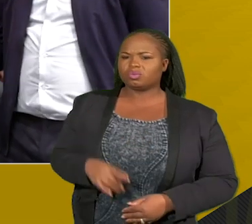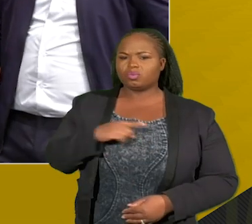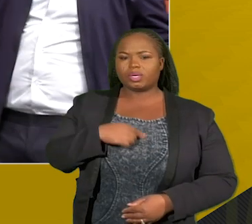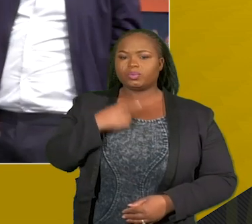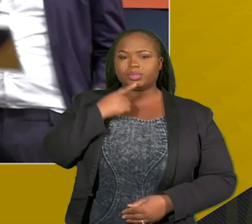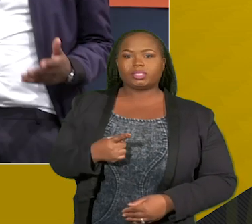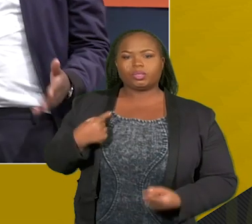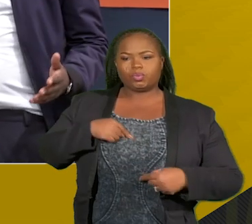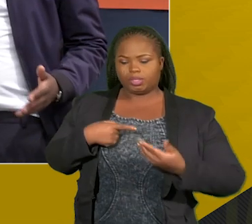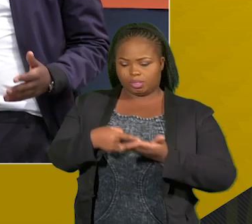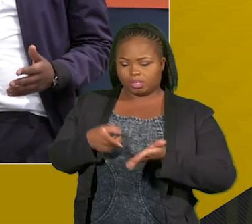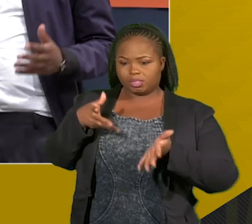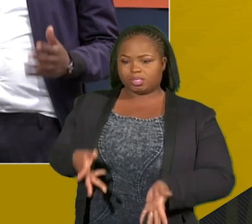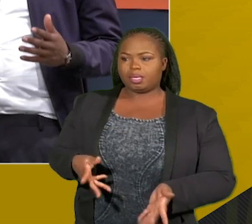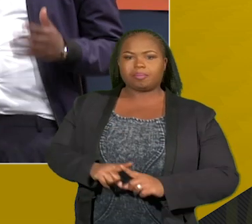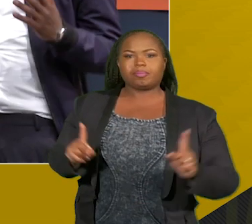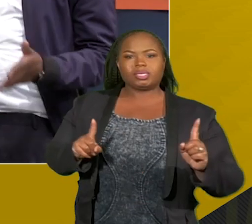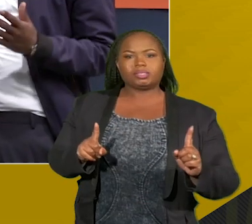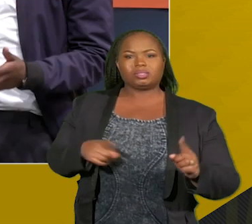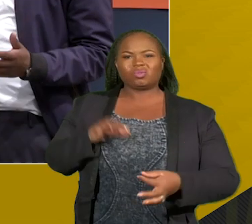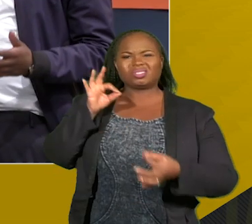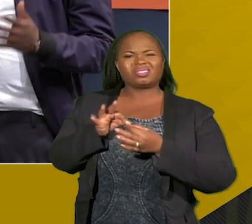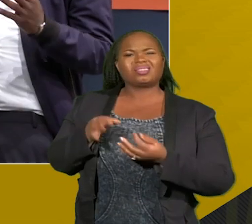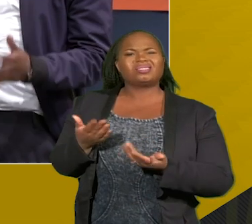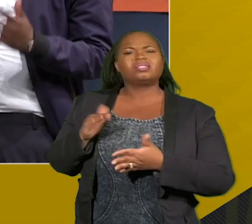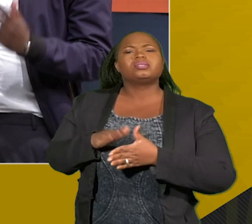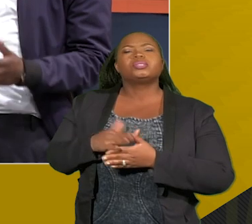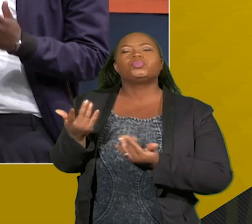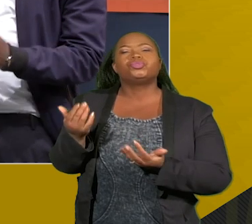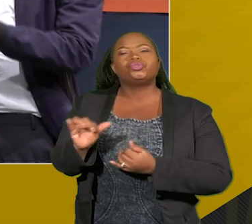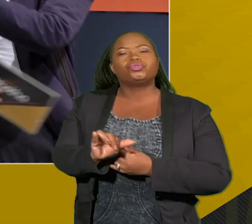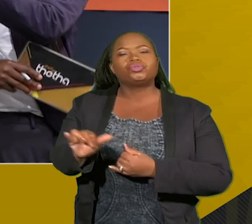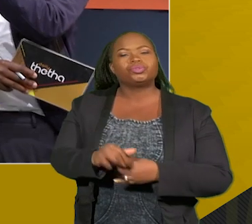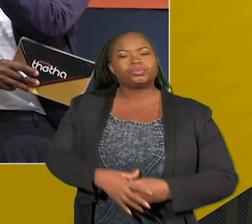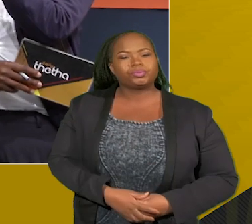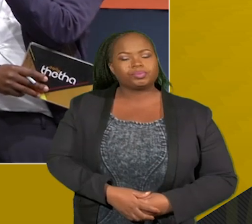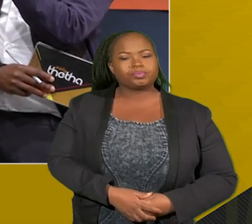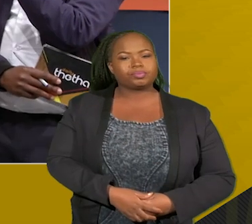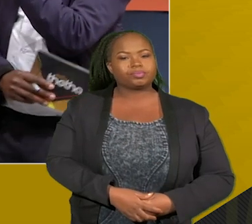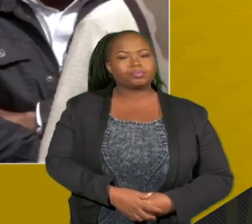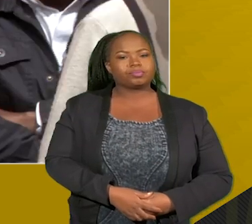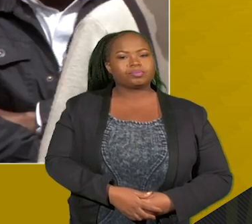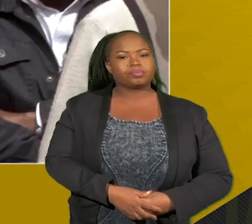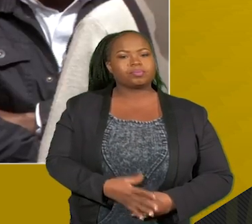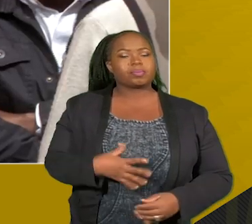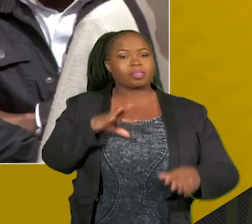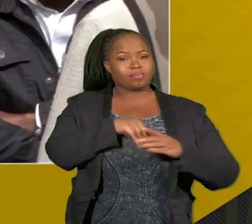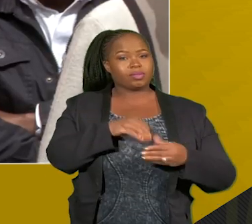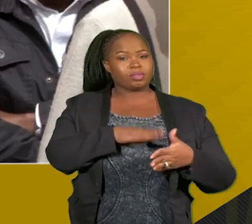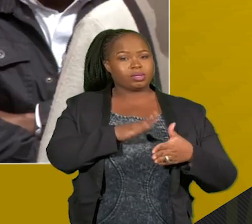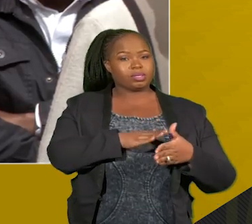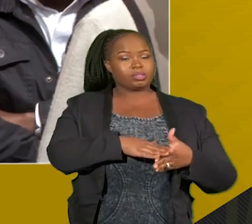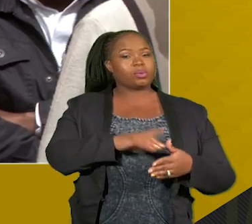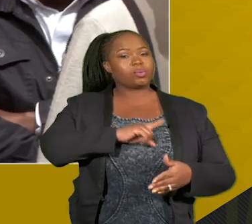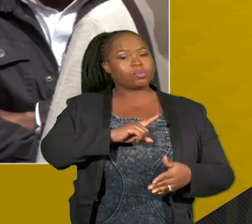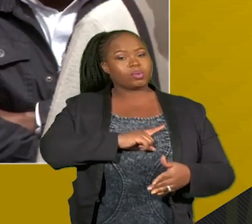Kuti, yes. We are talking here, but we're not saying actually the exact reasons. Imap yes. Lama reasons, I'm a nigga's out. So part of the reasons that they